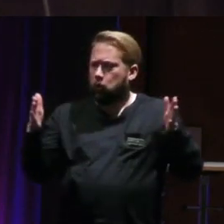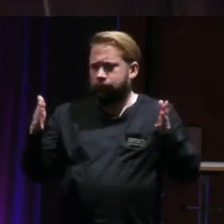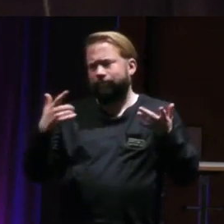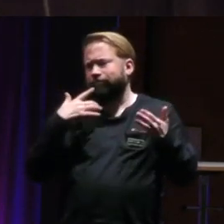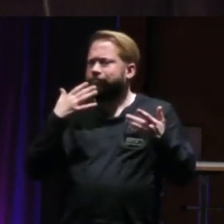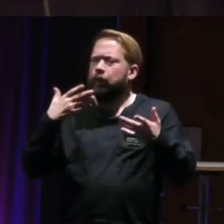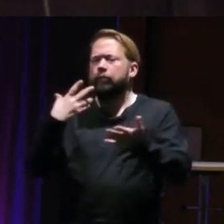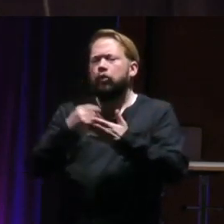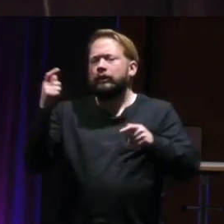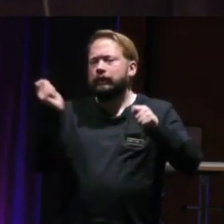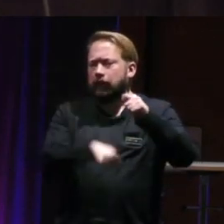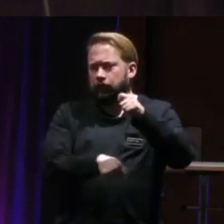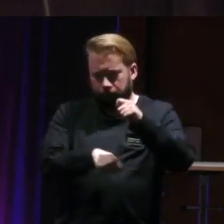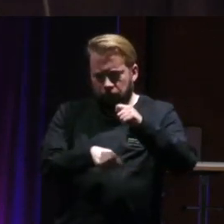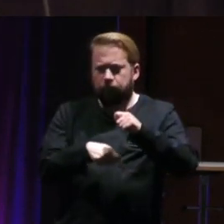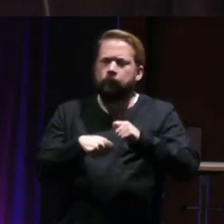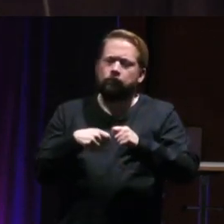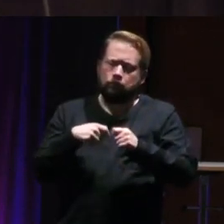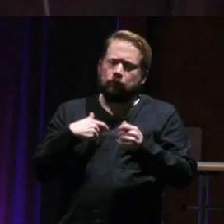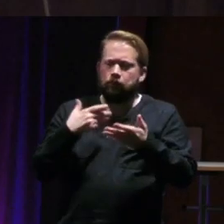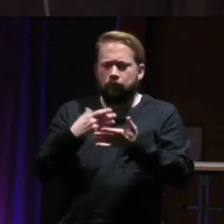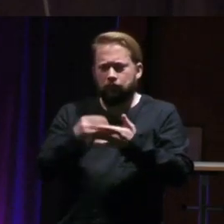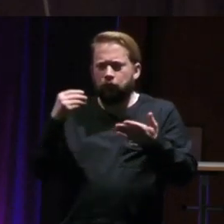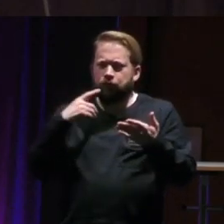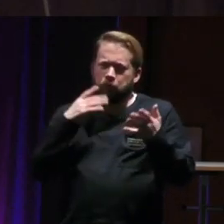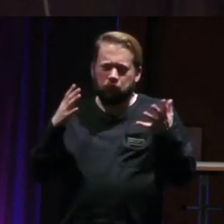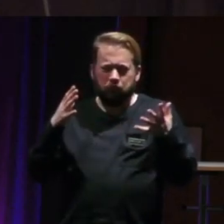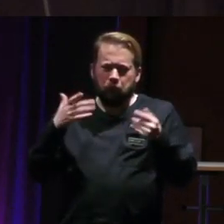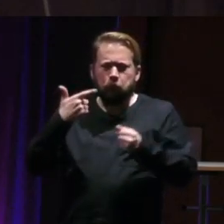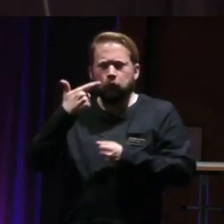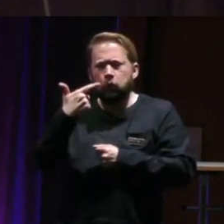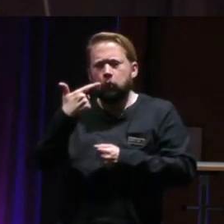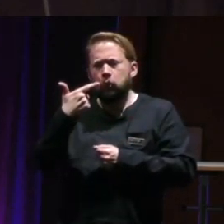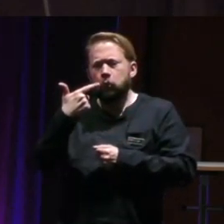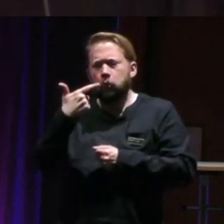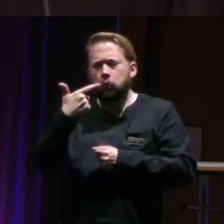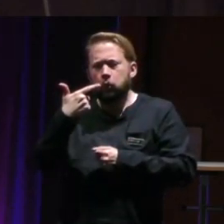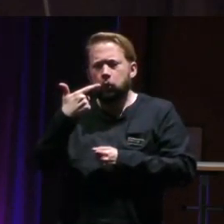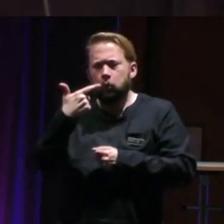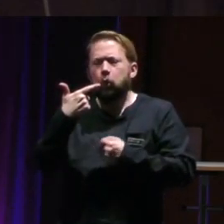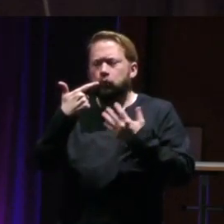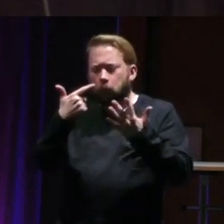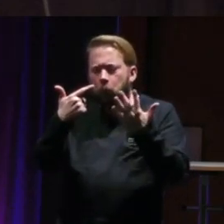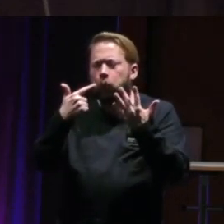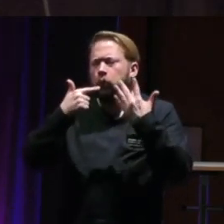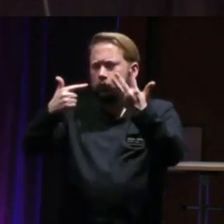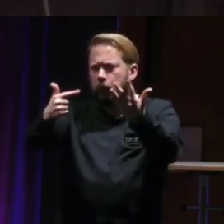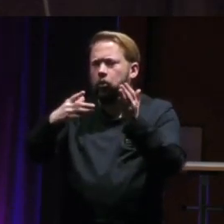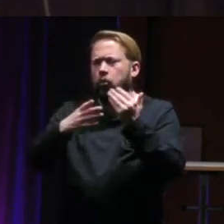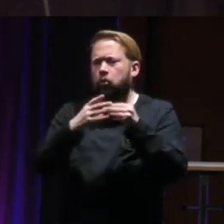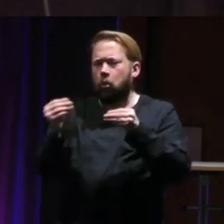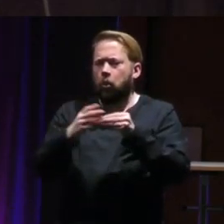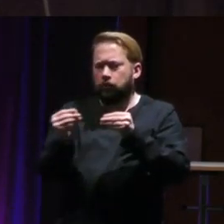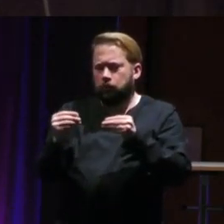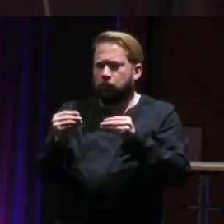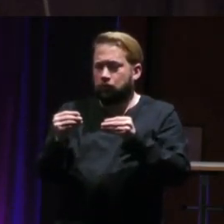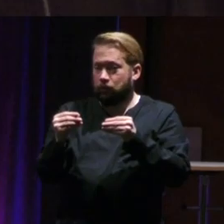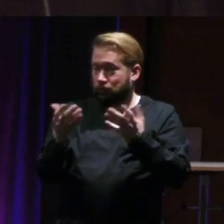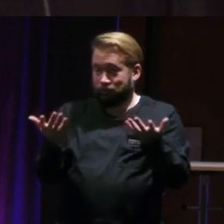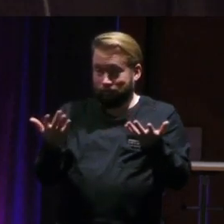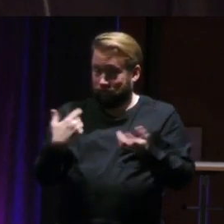it's around like $7,000, which I don't have, so I didn't pay